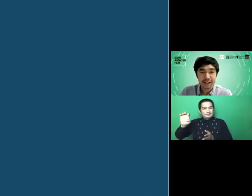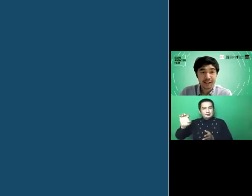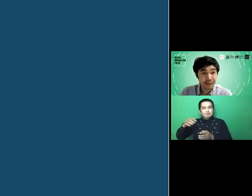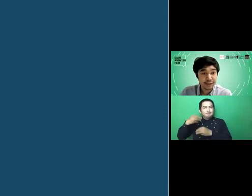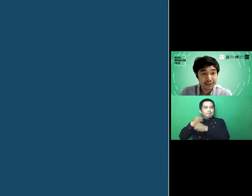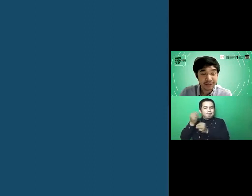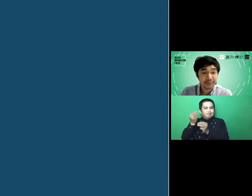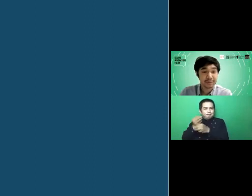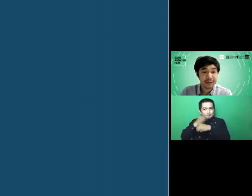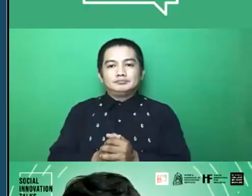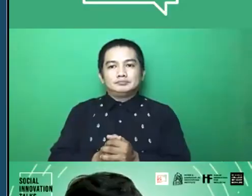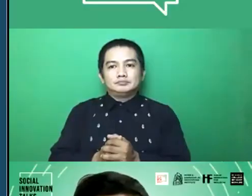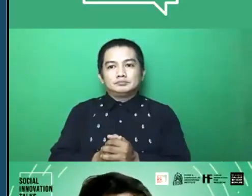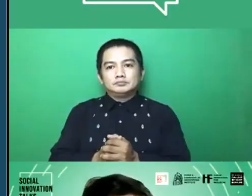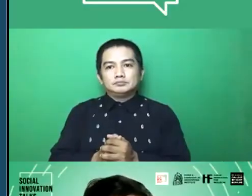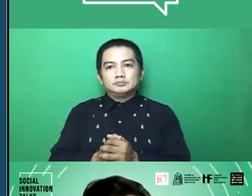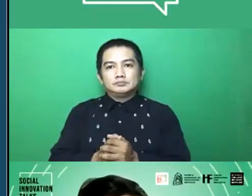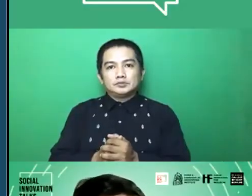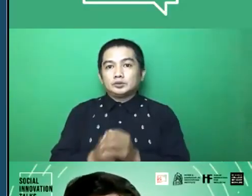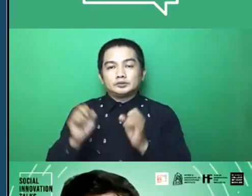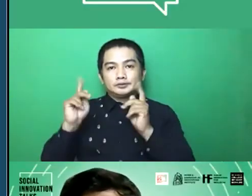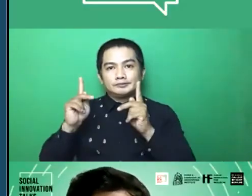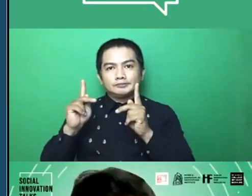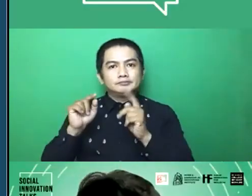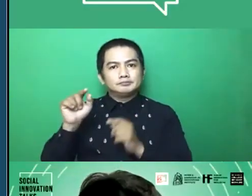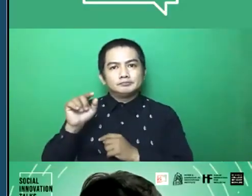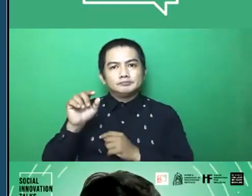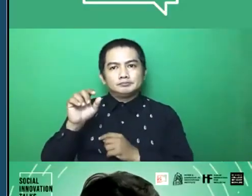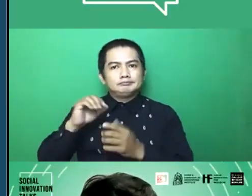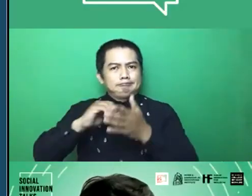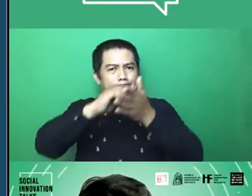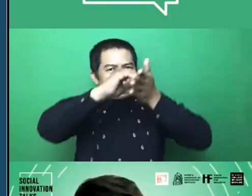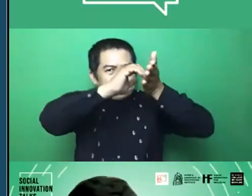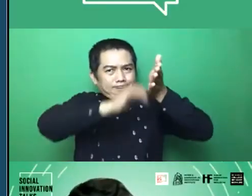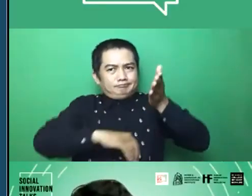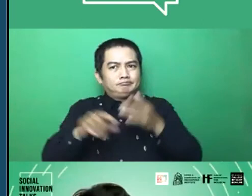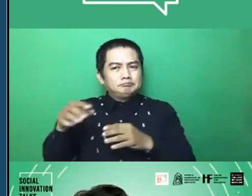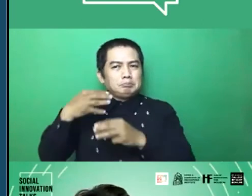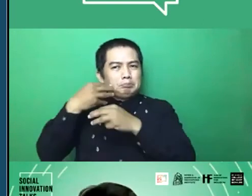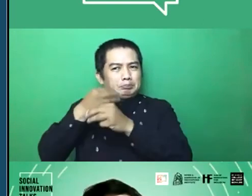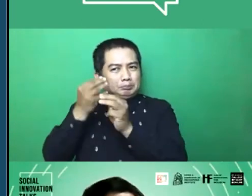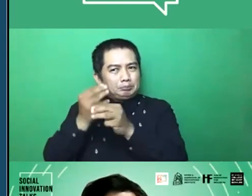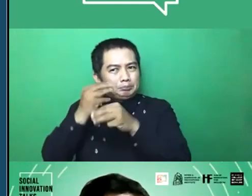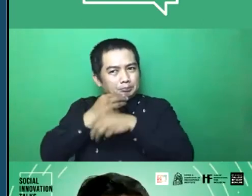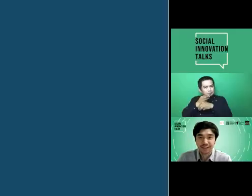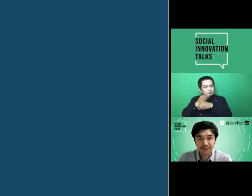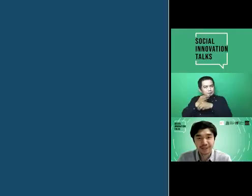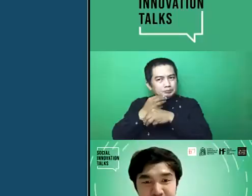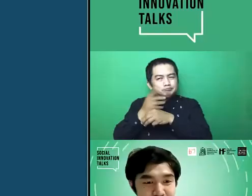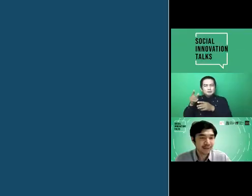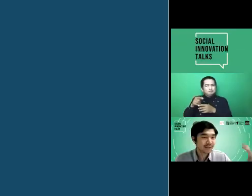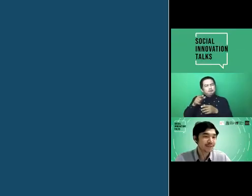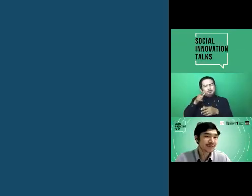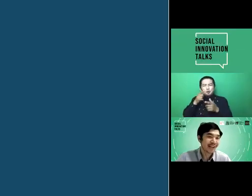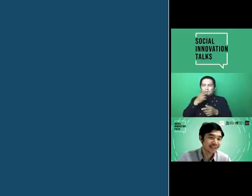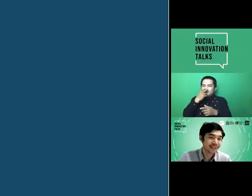take a quick 10-minute break. Okay, the next one we'll be covering is subtractive manufacturing. So this is actually pretty fun because when you